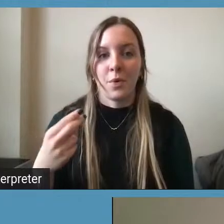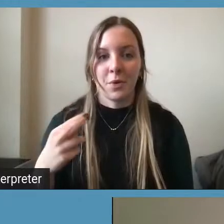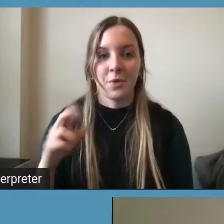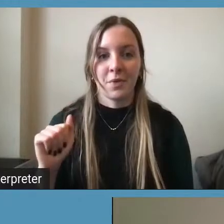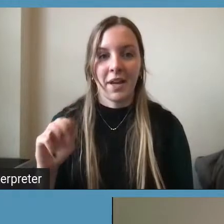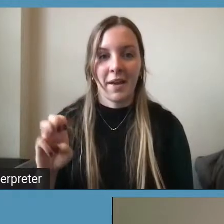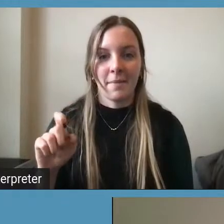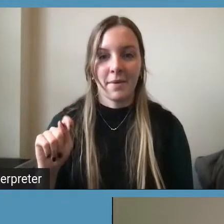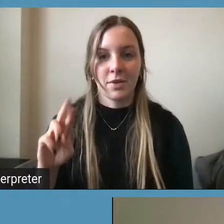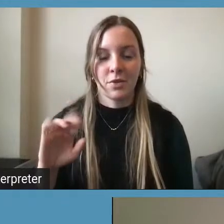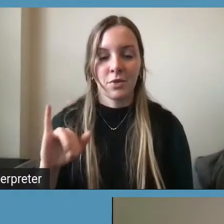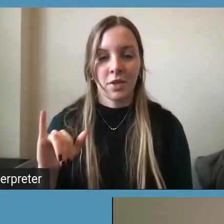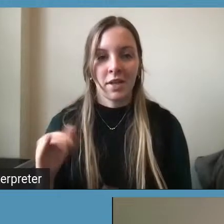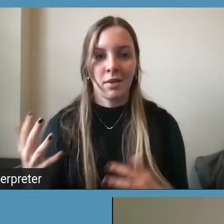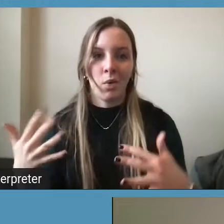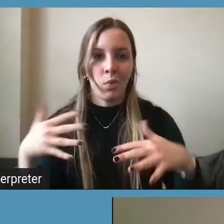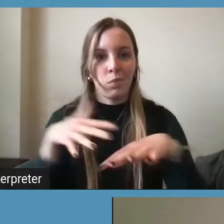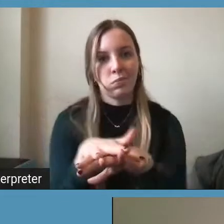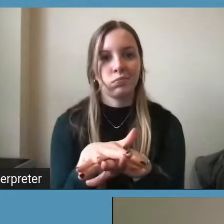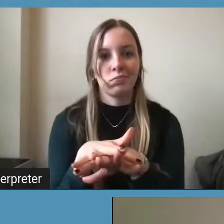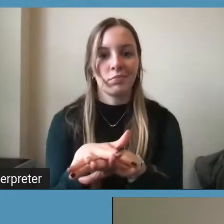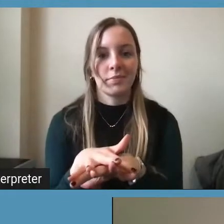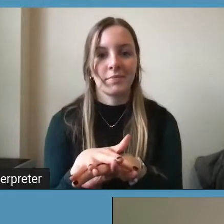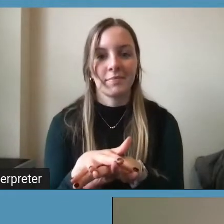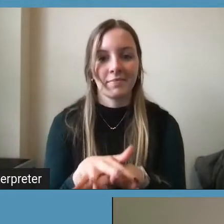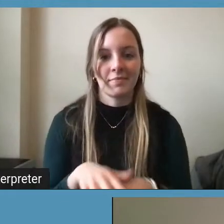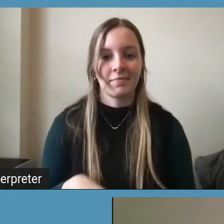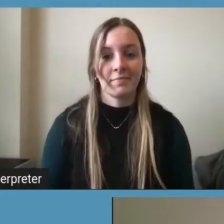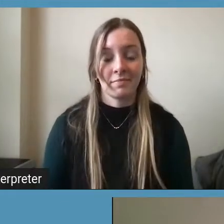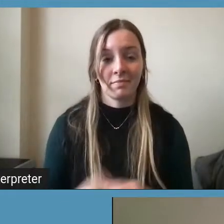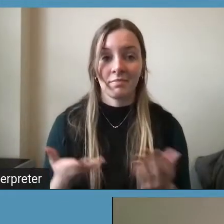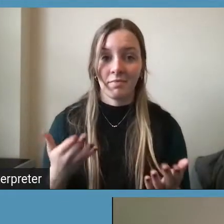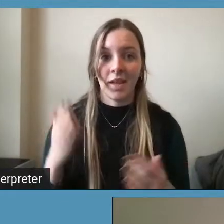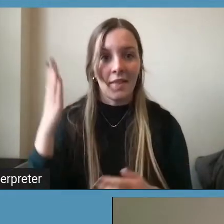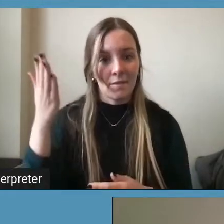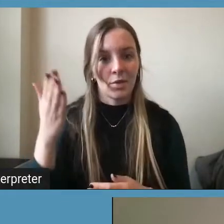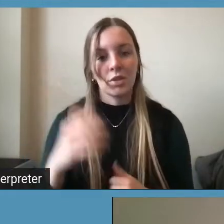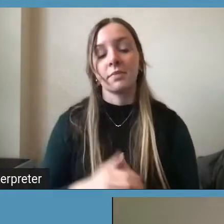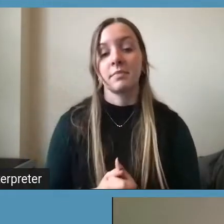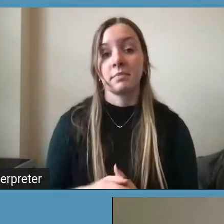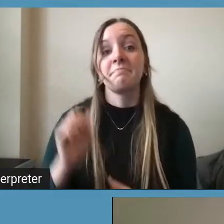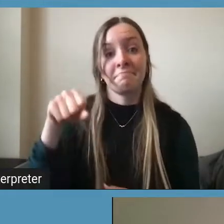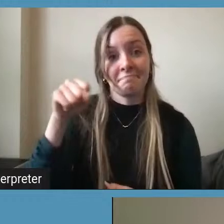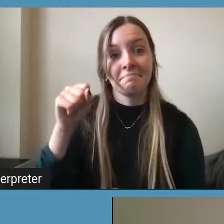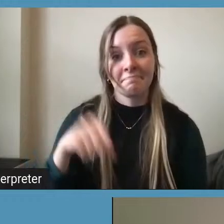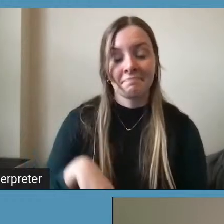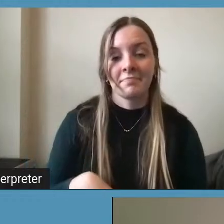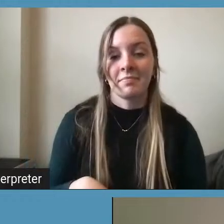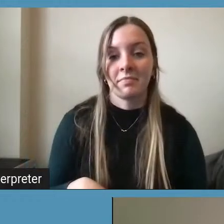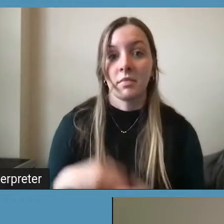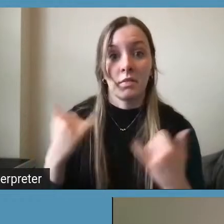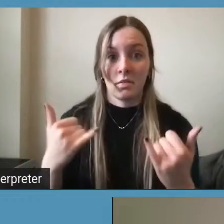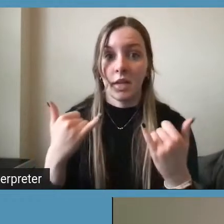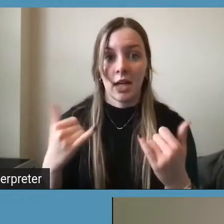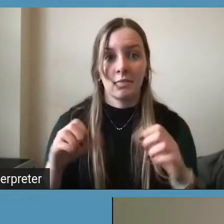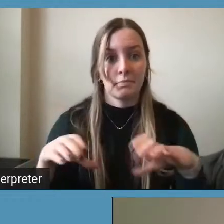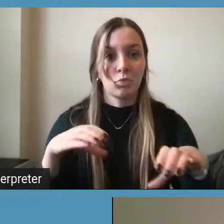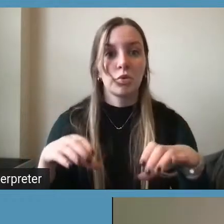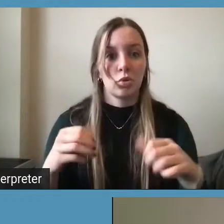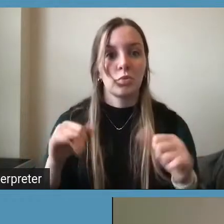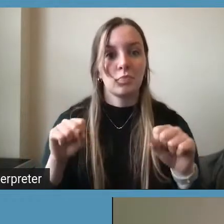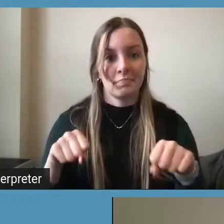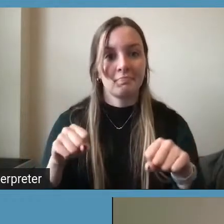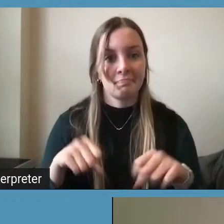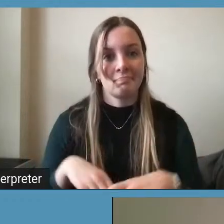Yeah, a lot of the things you just said can already be done, or at least can be done in the research labs, even if they're not like out there